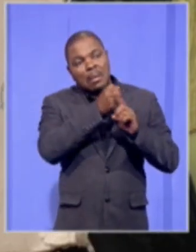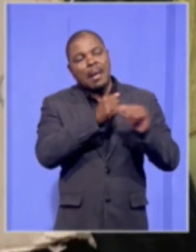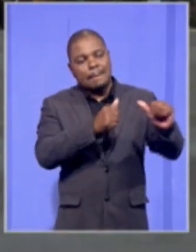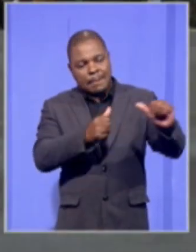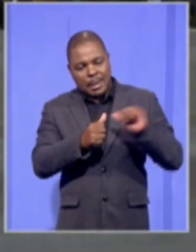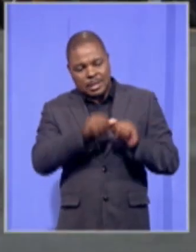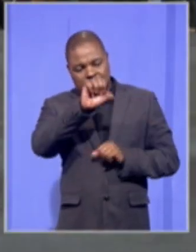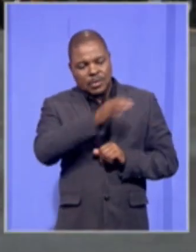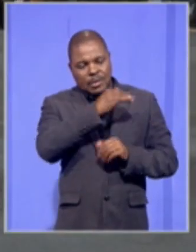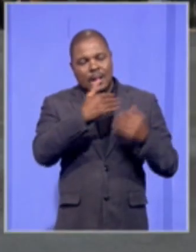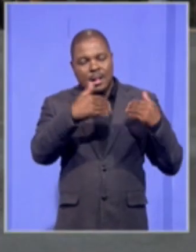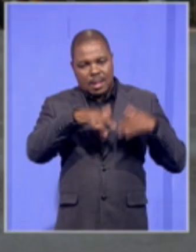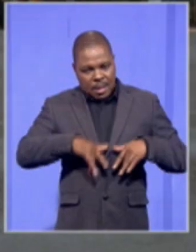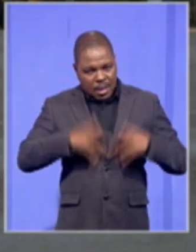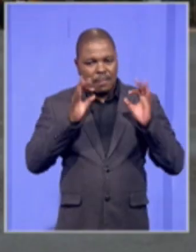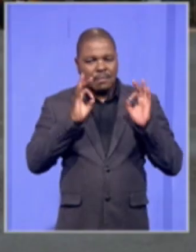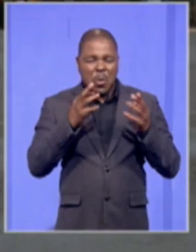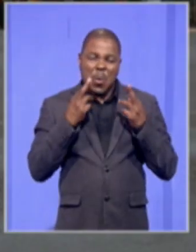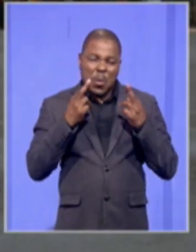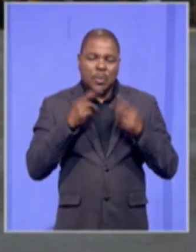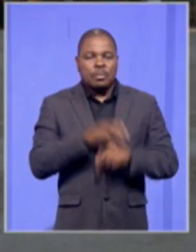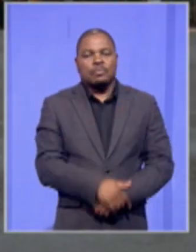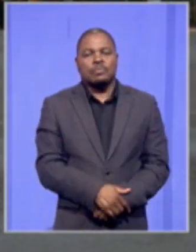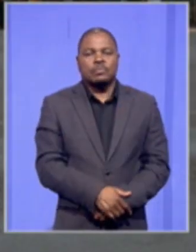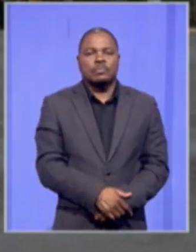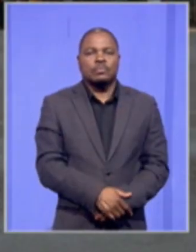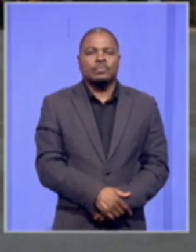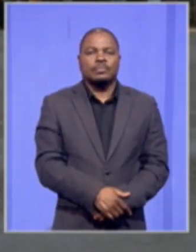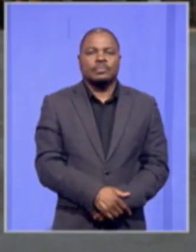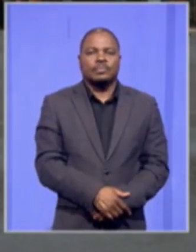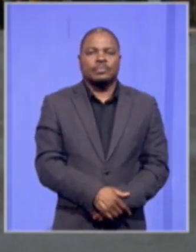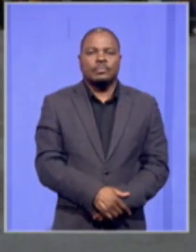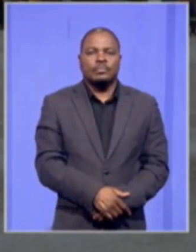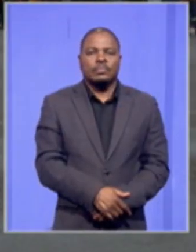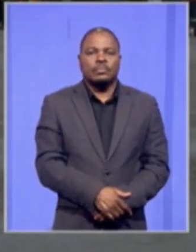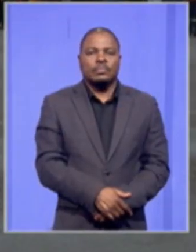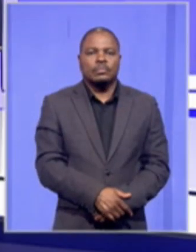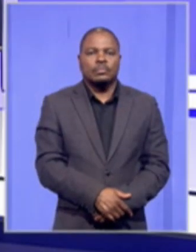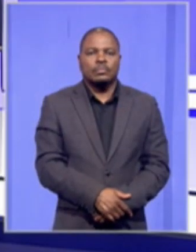sireletsegile. Tebogo Msimanga, dikgang tsa SABC mo Postmansberg mo Northern Cape.